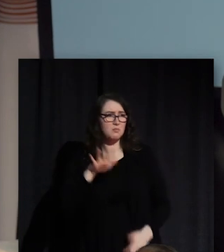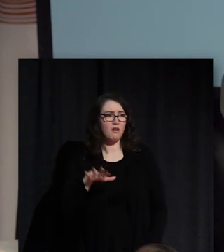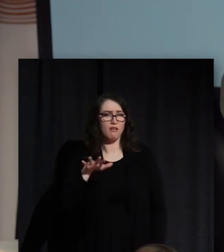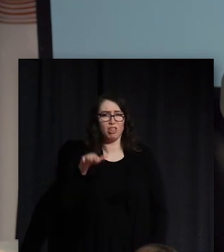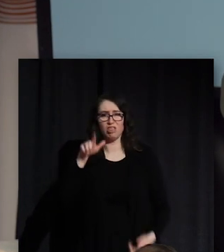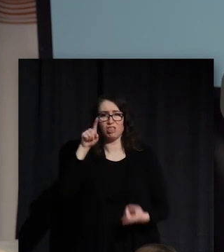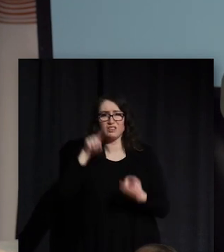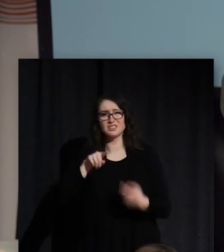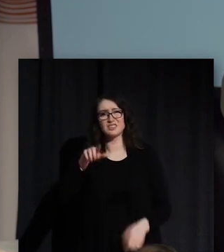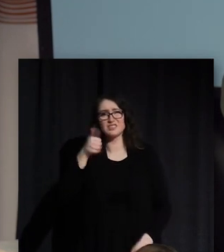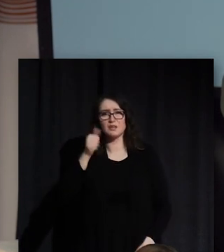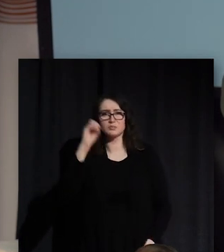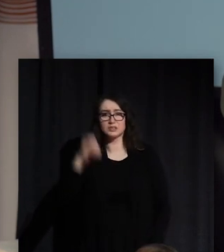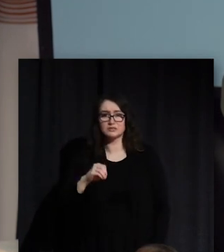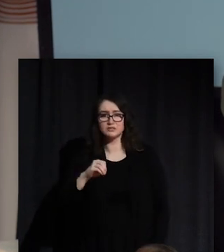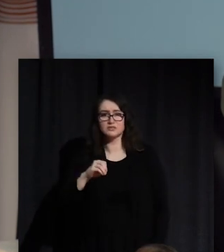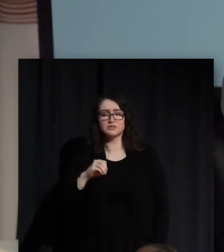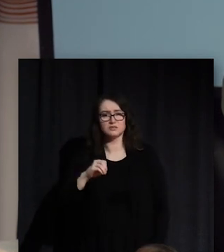than 10% of the entire field.